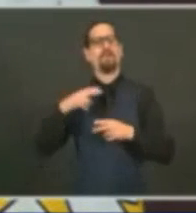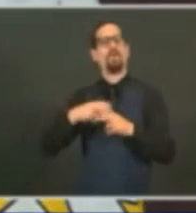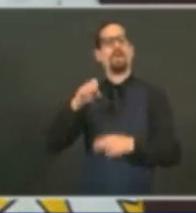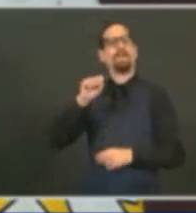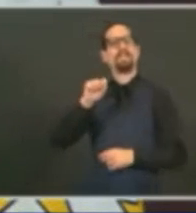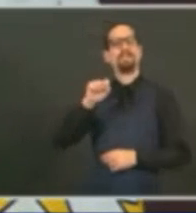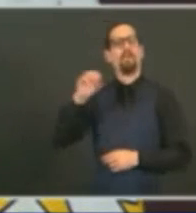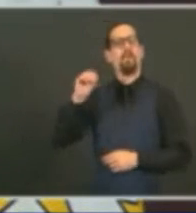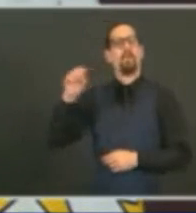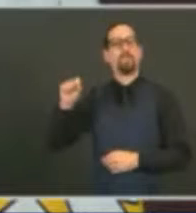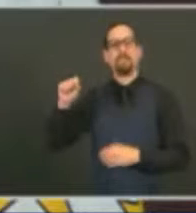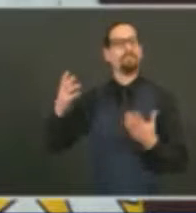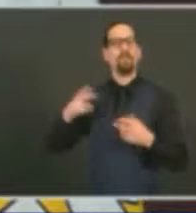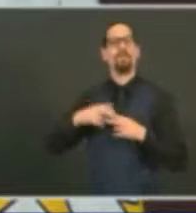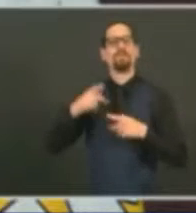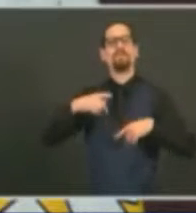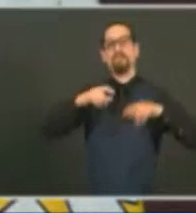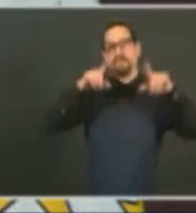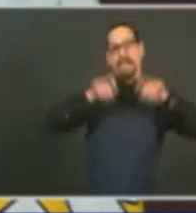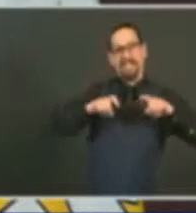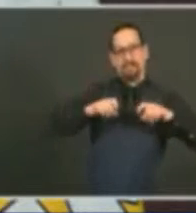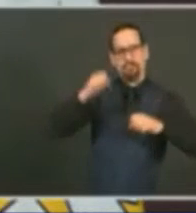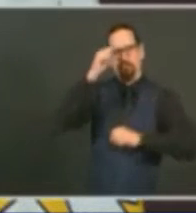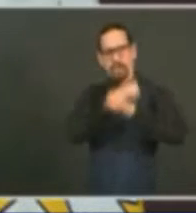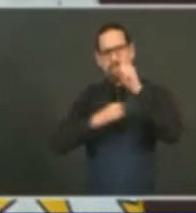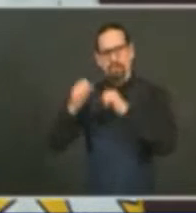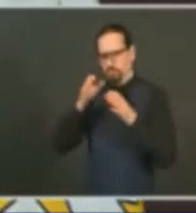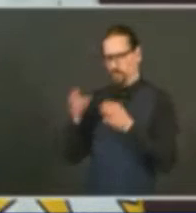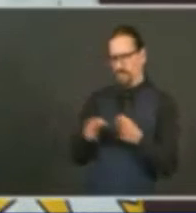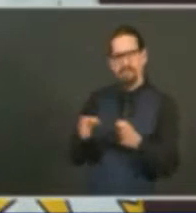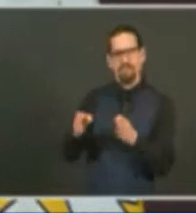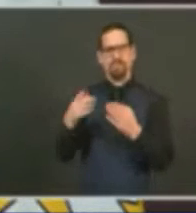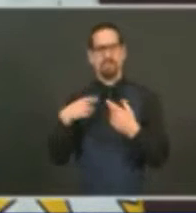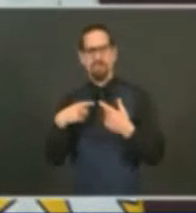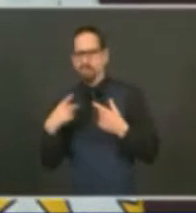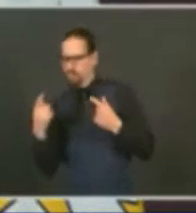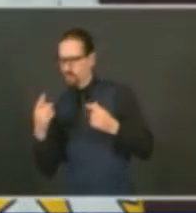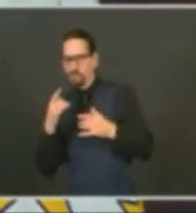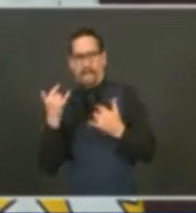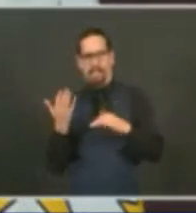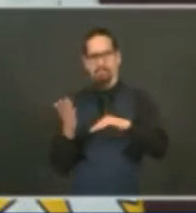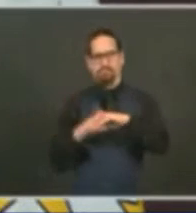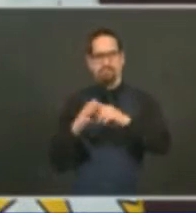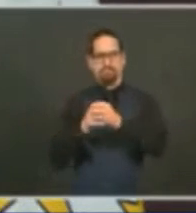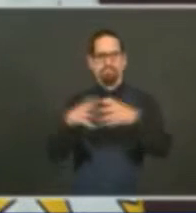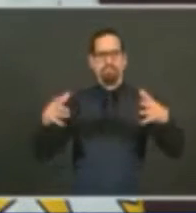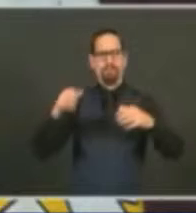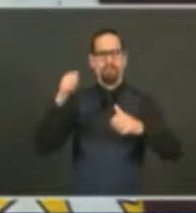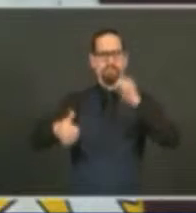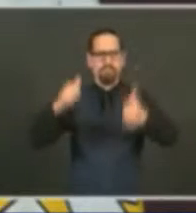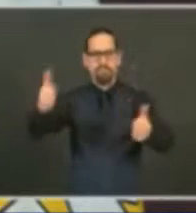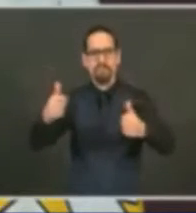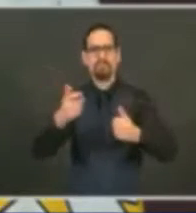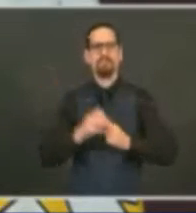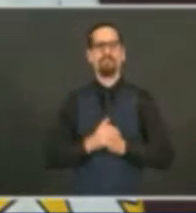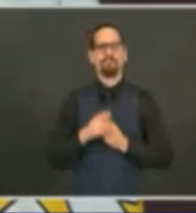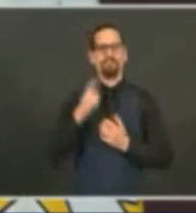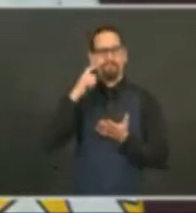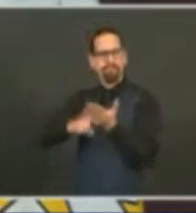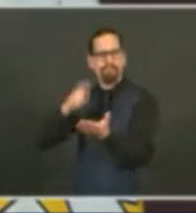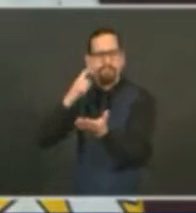really expanding the availability for people who have symptoms in our outbreak response, as well as testing